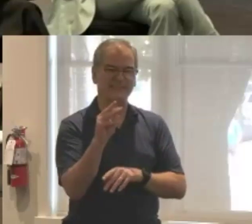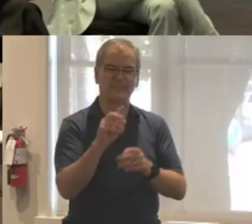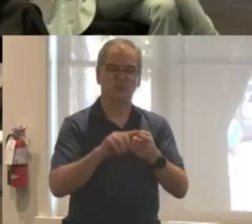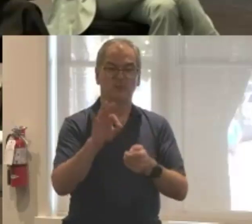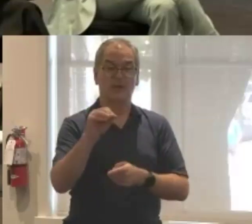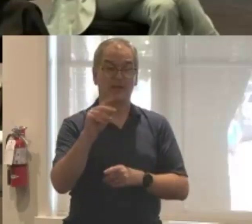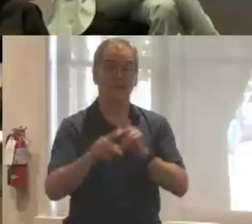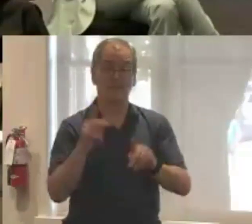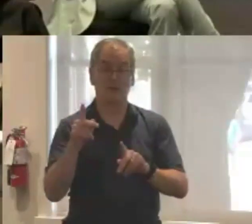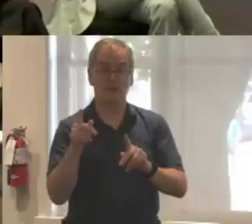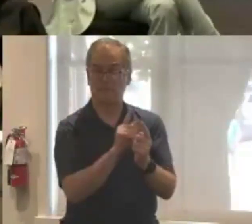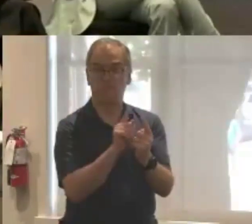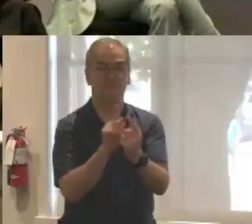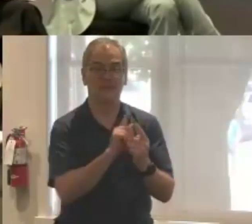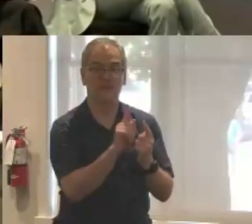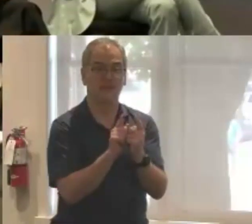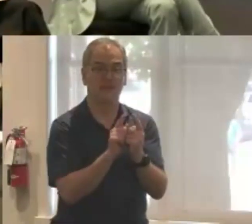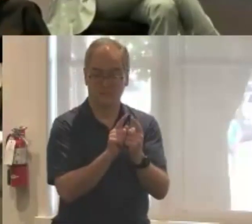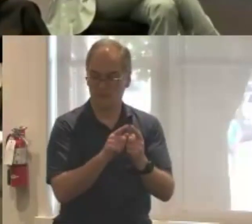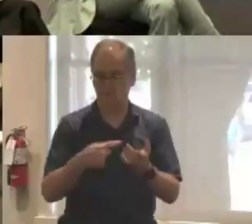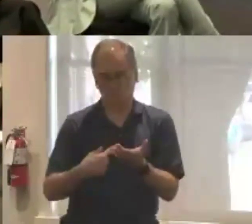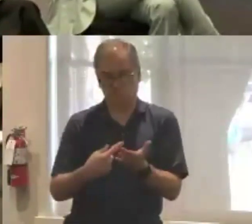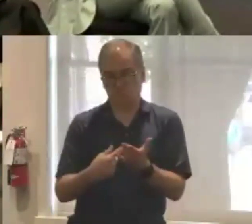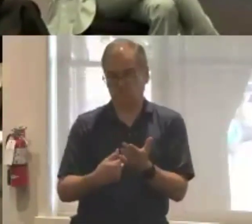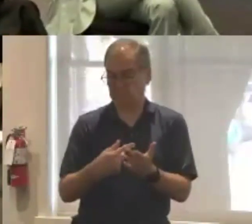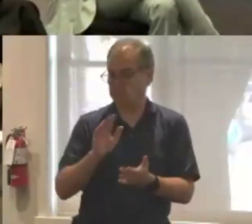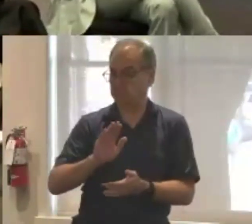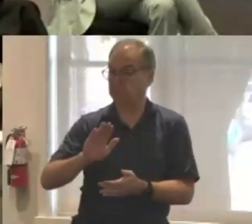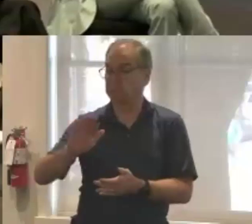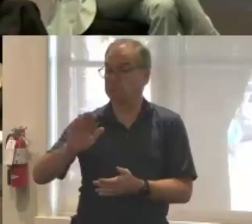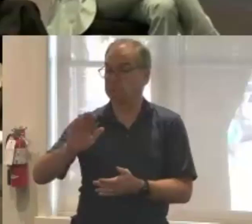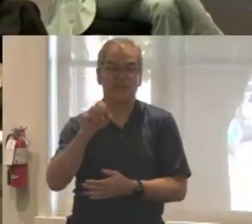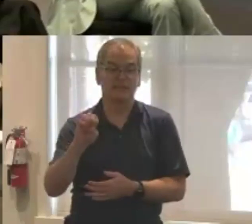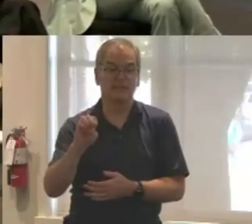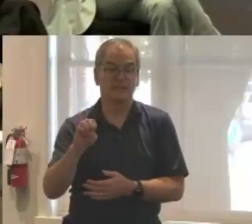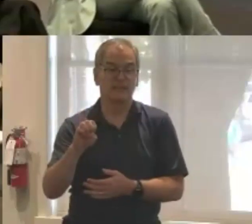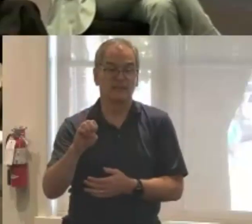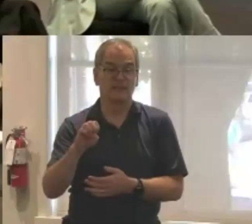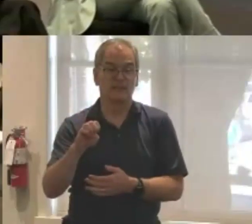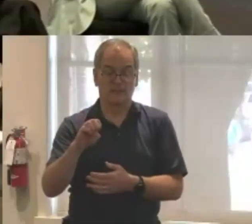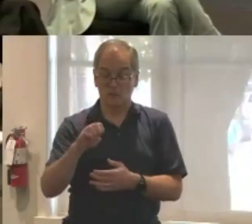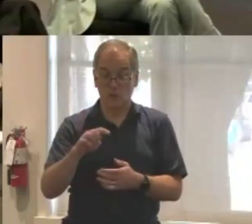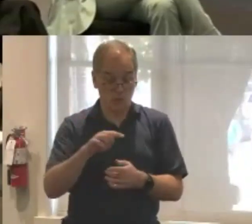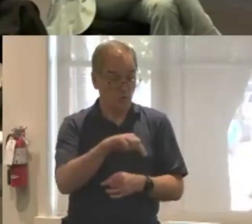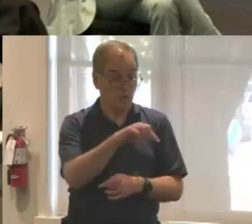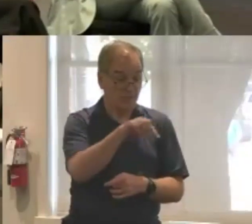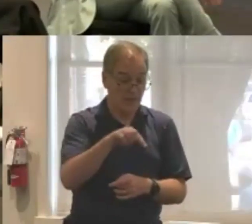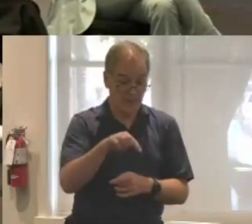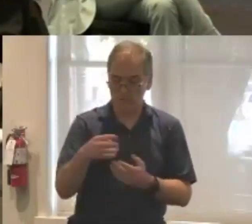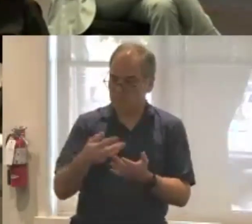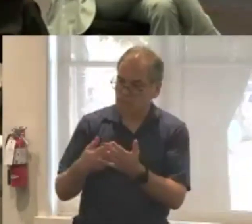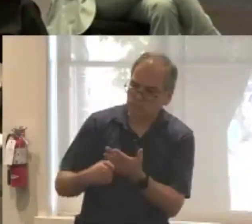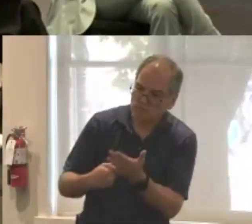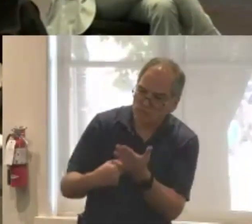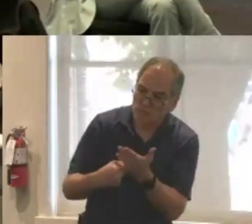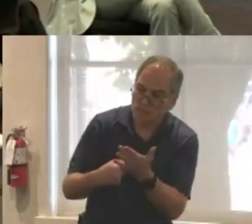the conversations about someone's individual case is being filtered through before it comes to a staff that does the case management. So